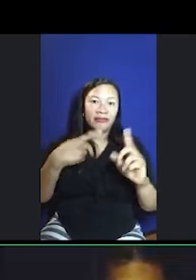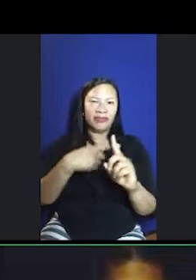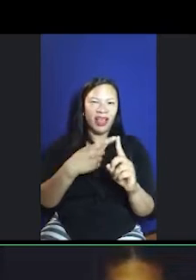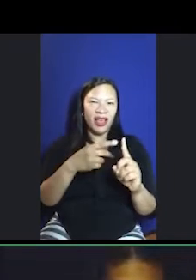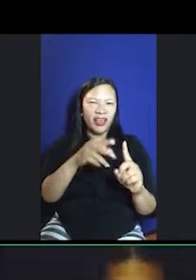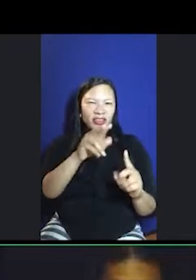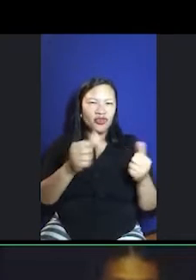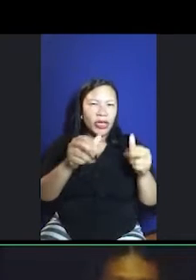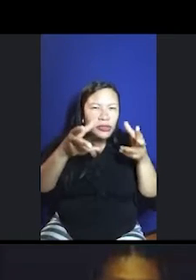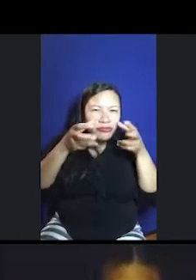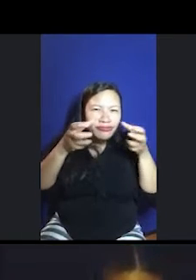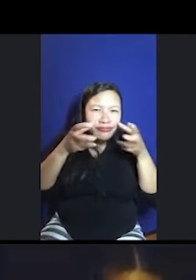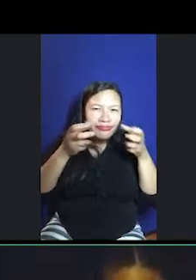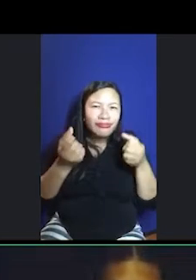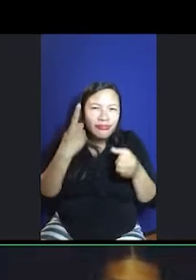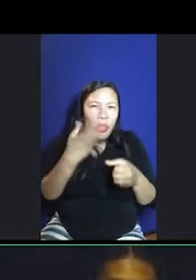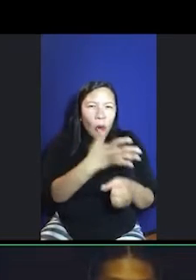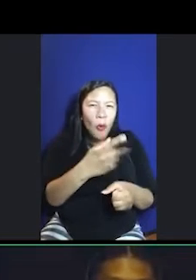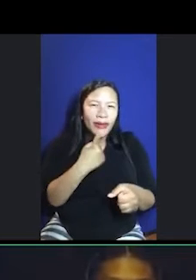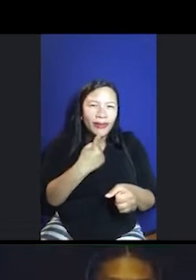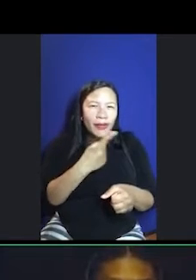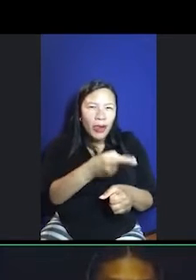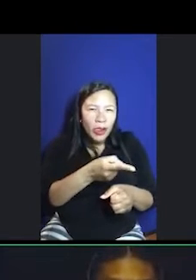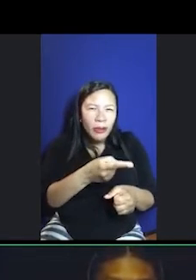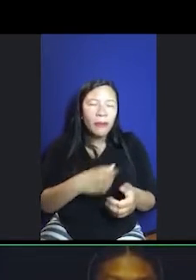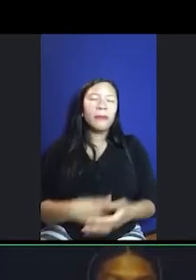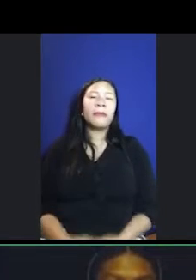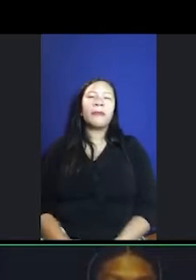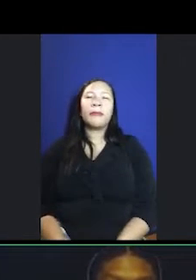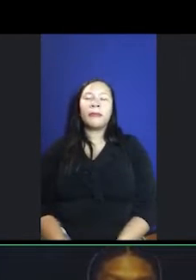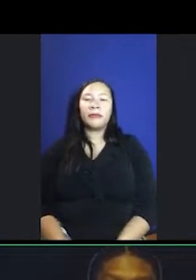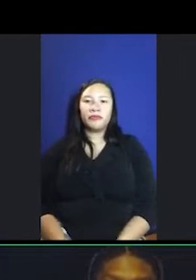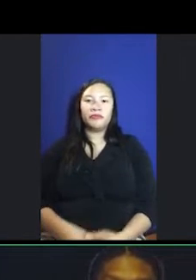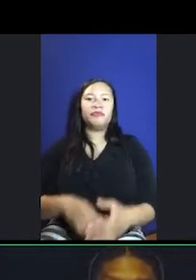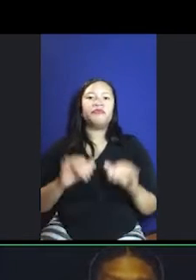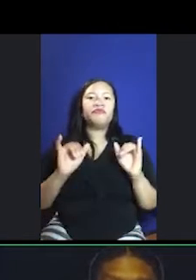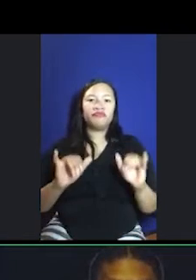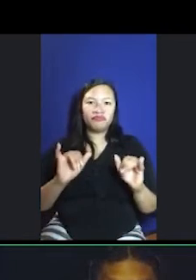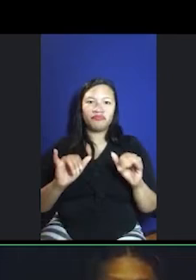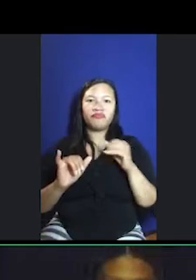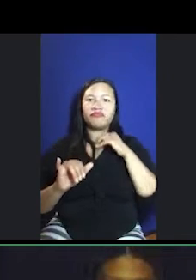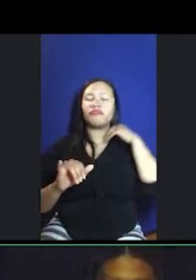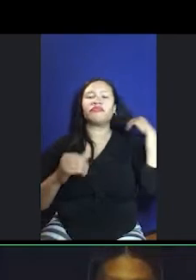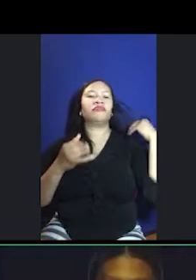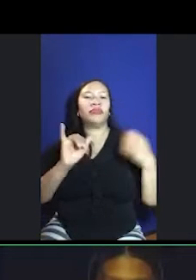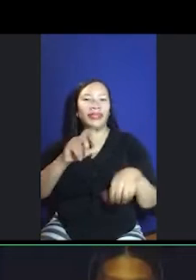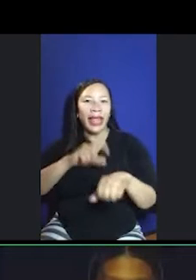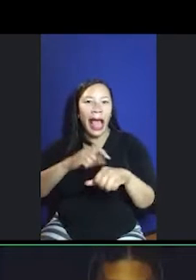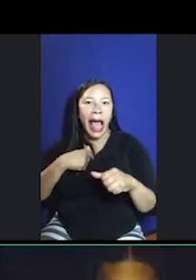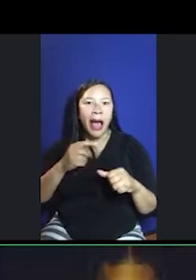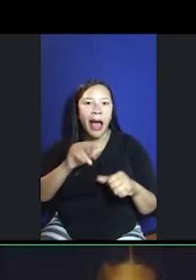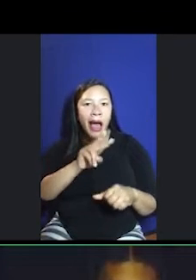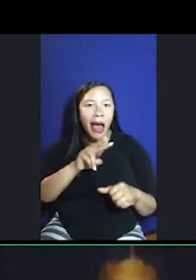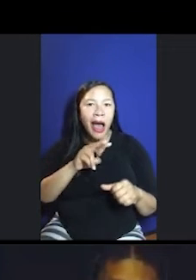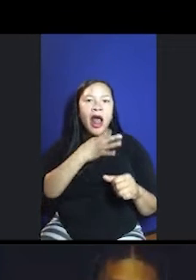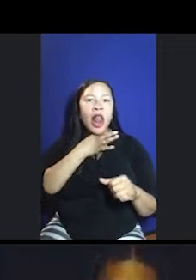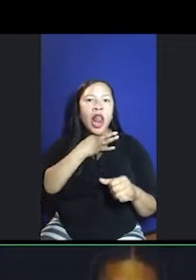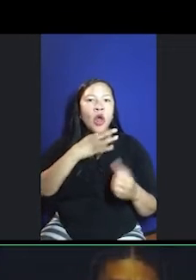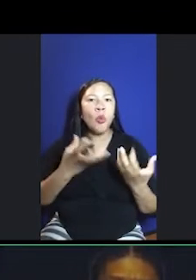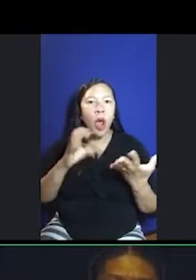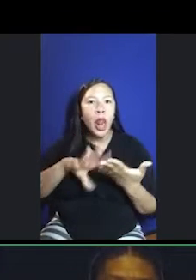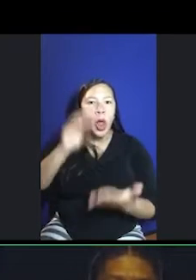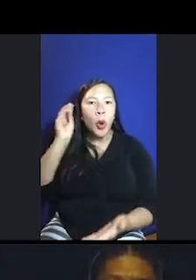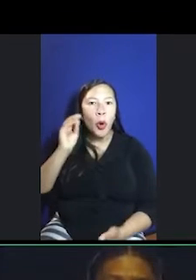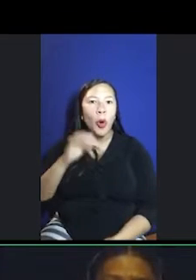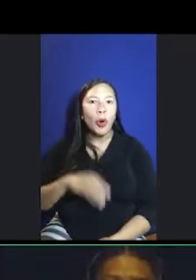understand the message that was given to me. And so at that point, I really just kind of wanted to learn and grow with it.